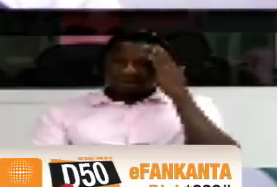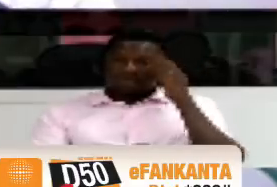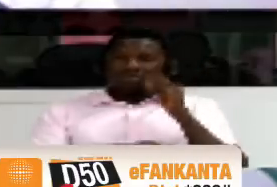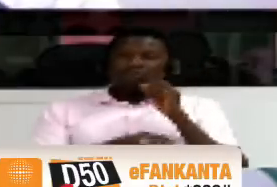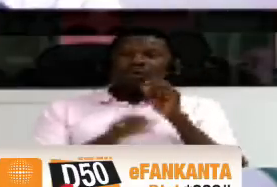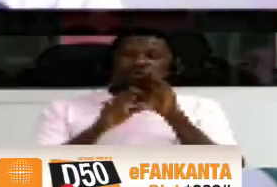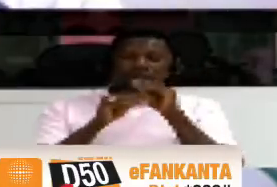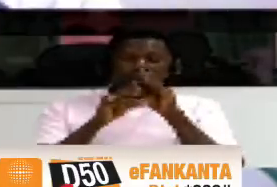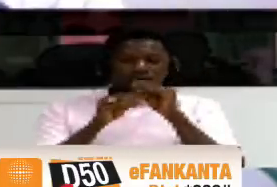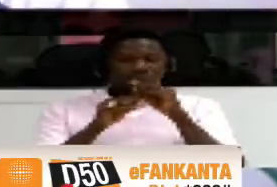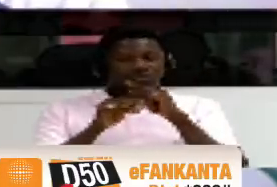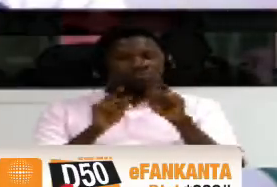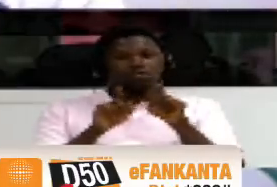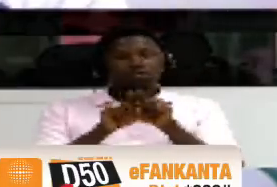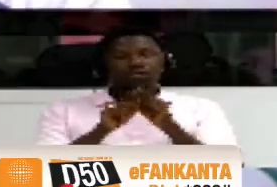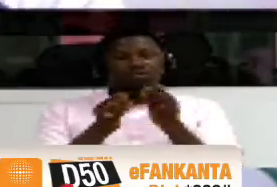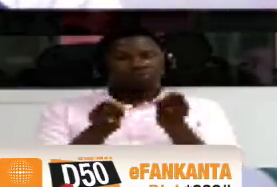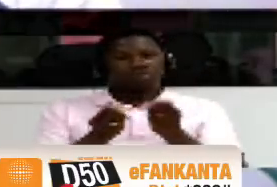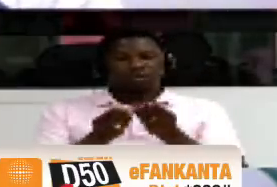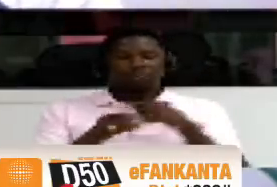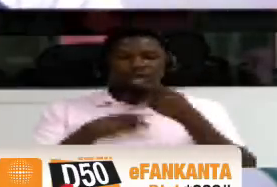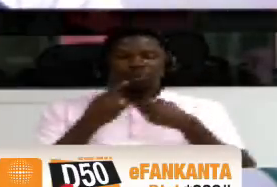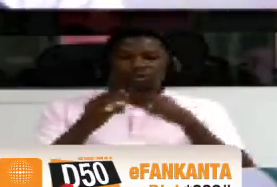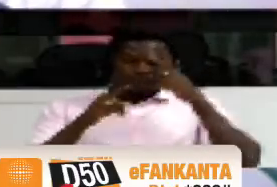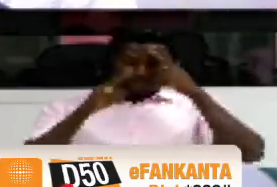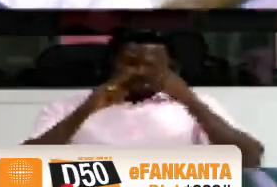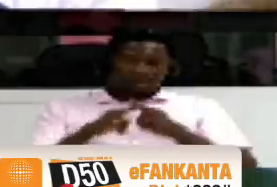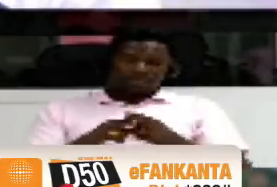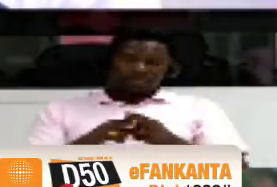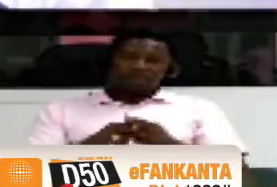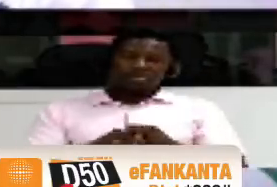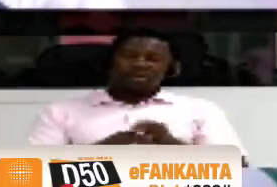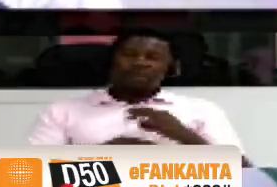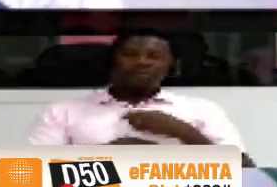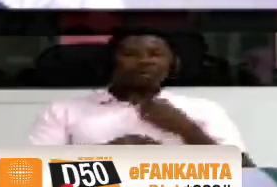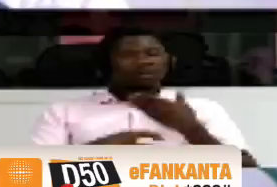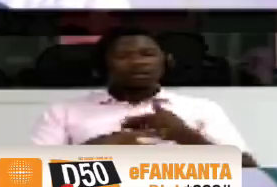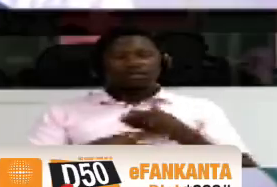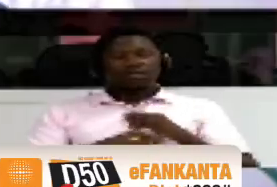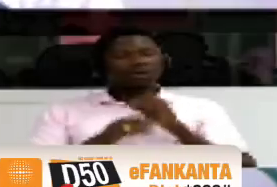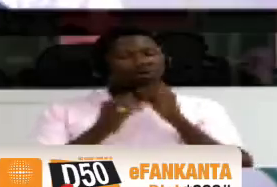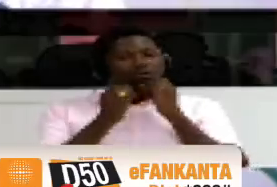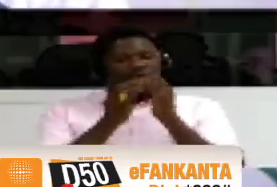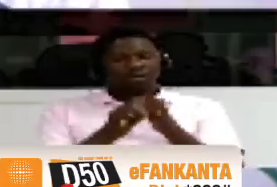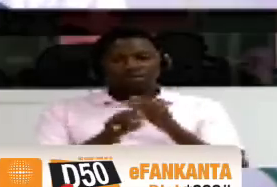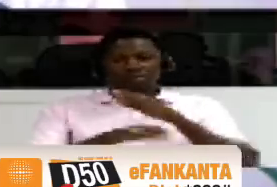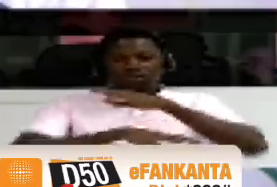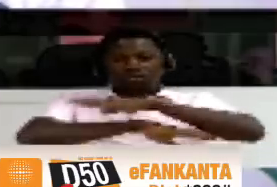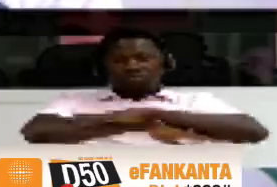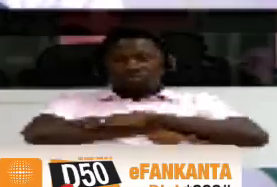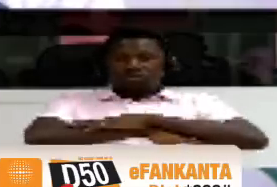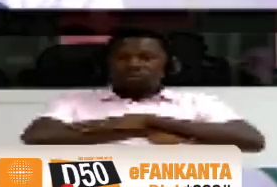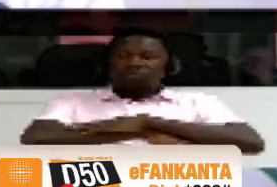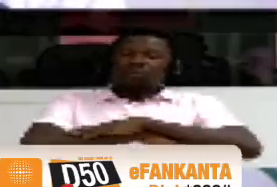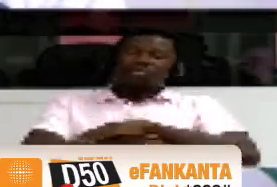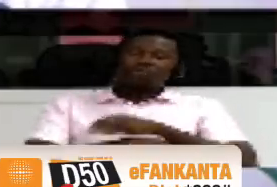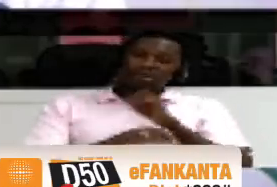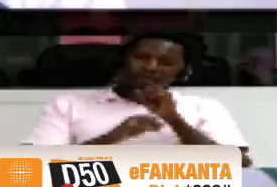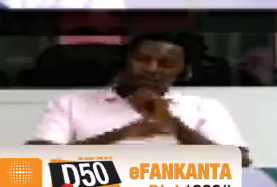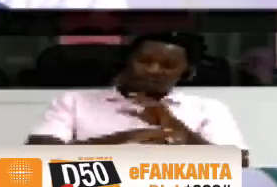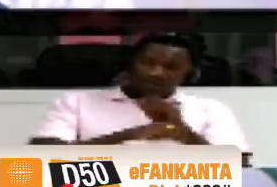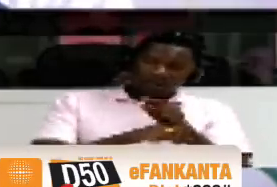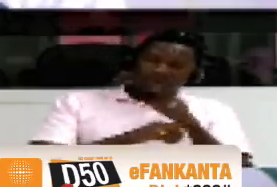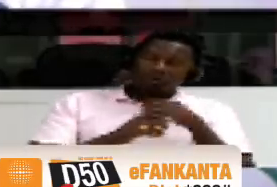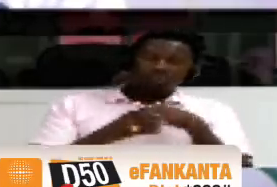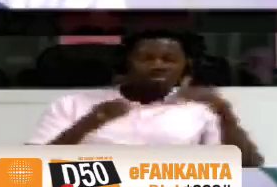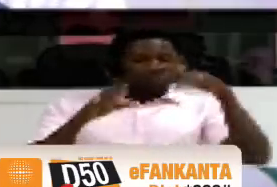the students about matters of discipline and to even urge the school administration not to ever involve